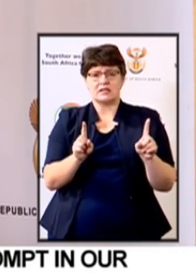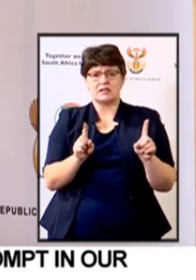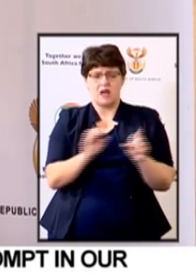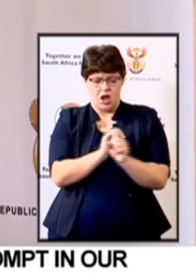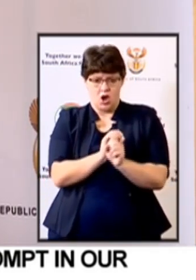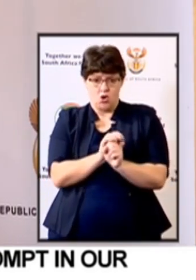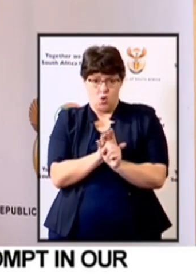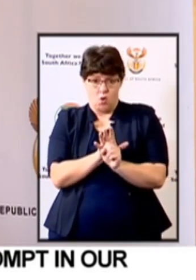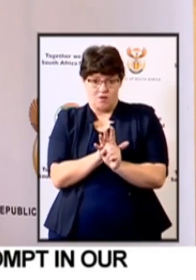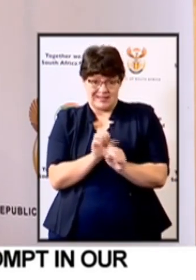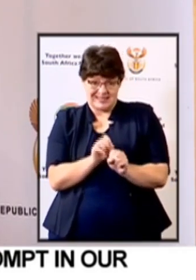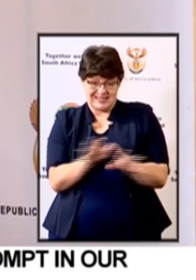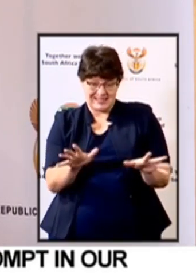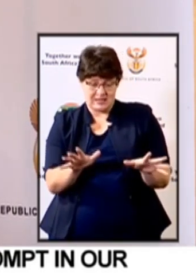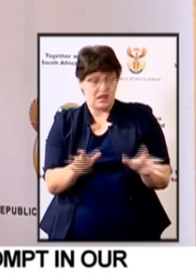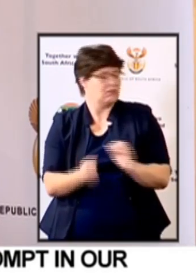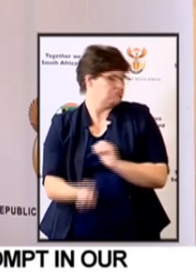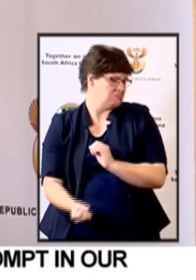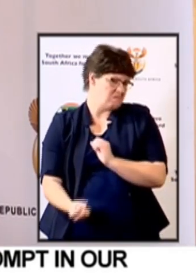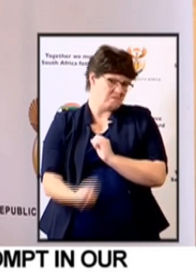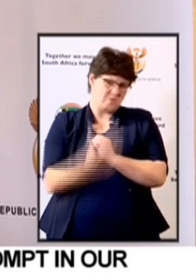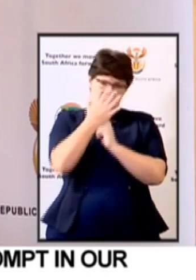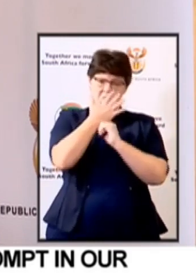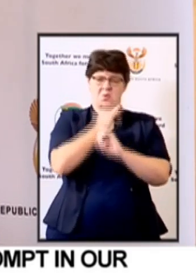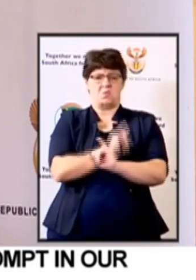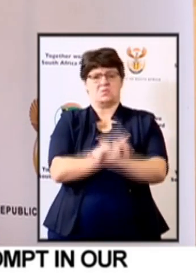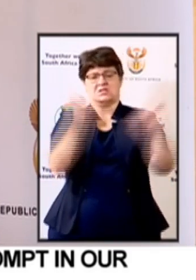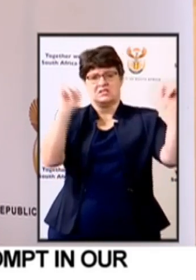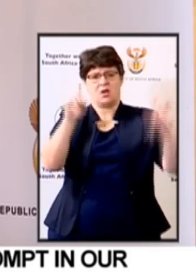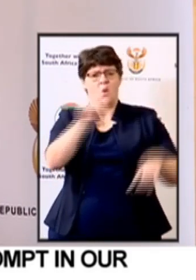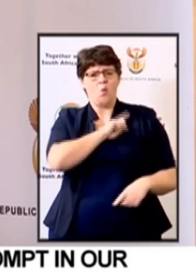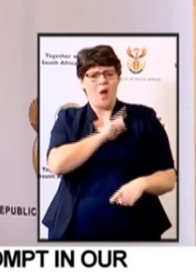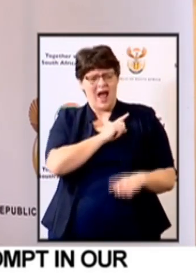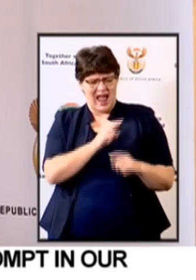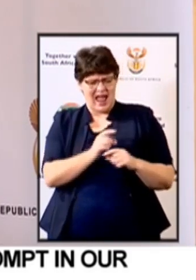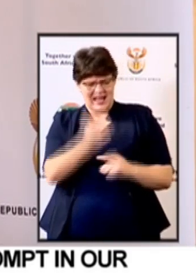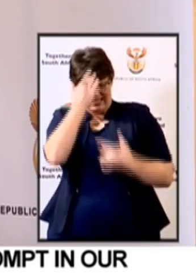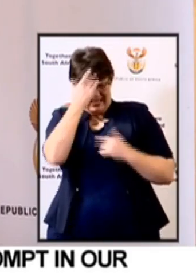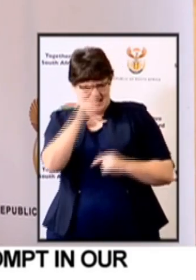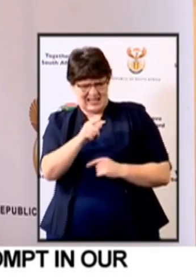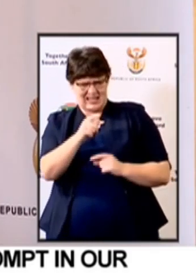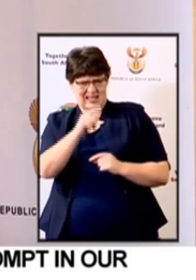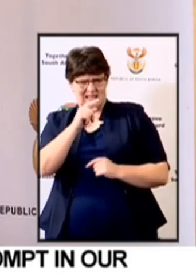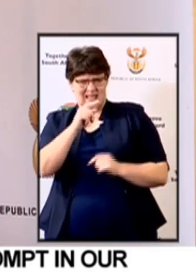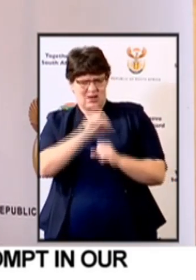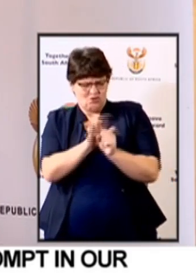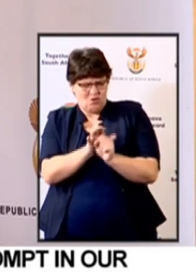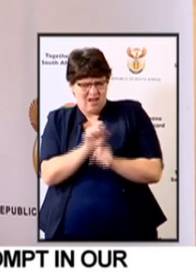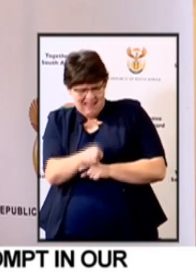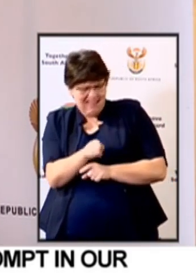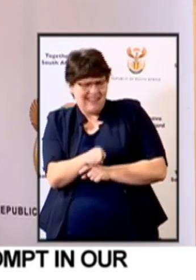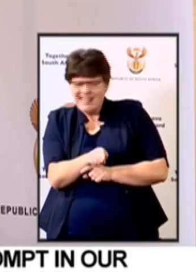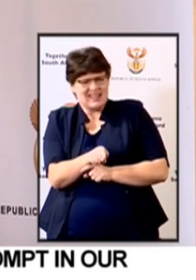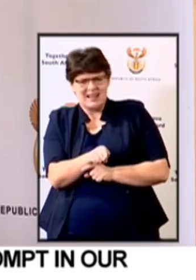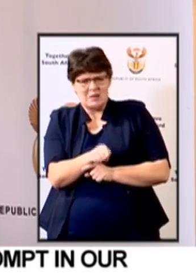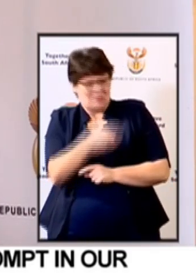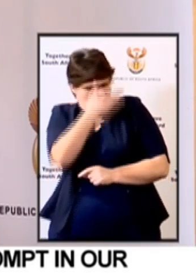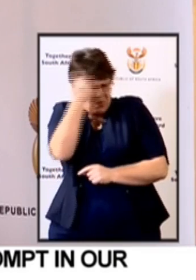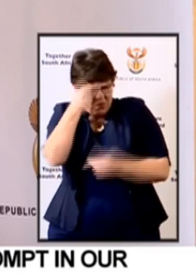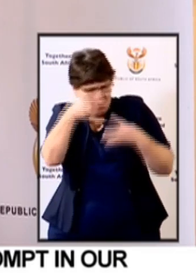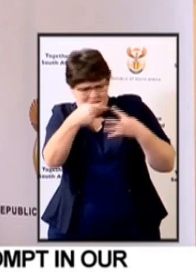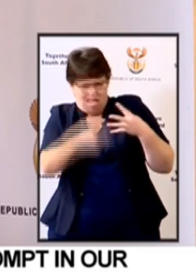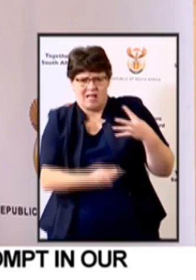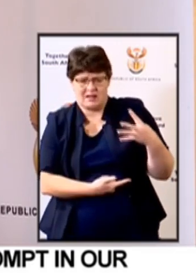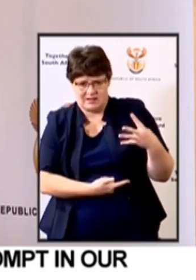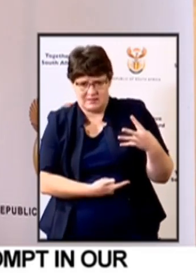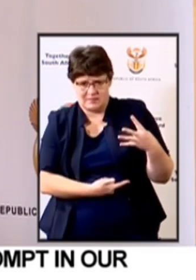more daunting, especially since there are so many unknowns about this disease. The current positions we find ourselves